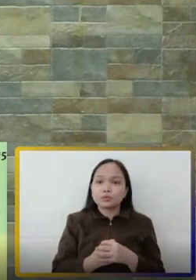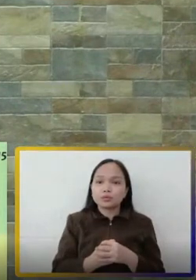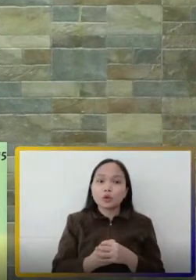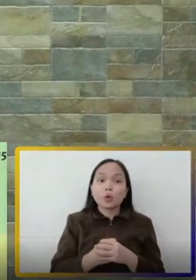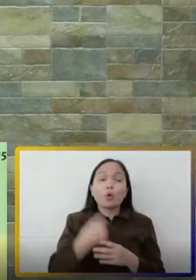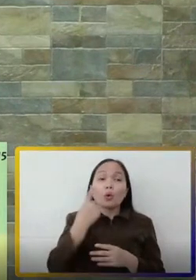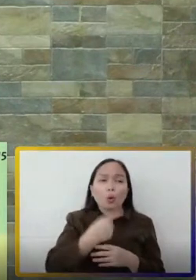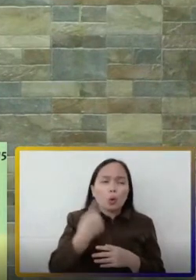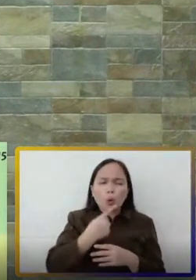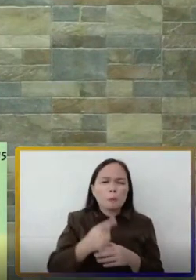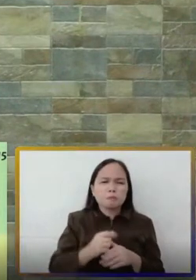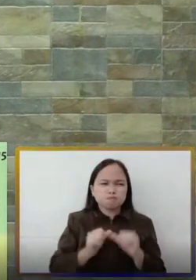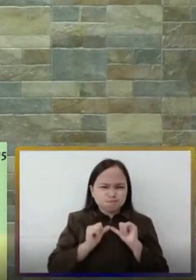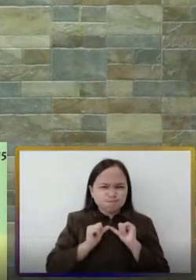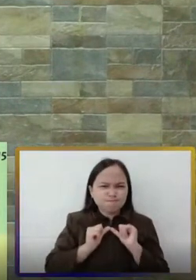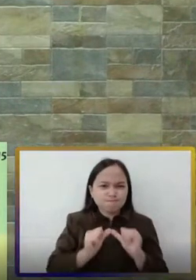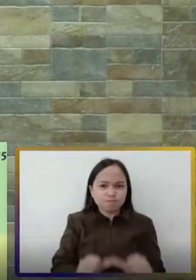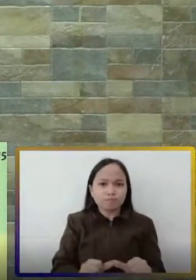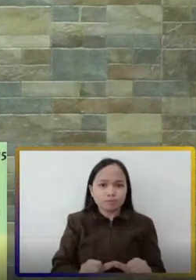tumataguyod.